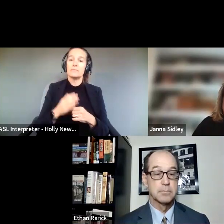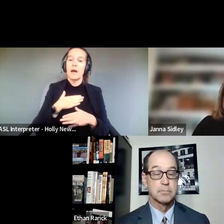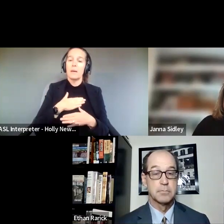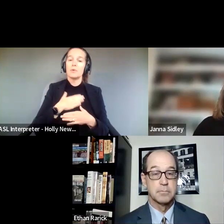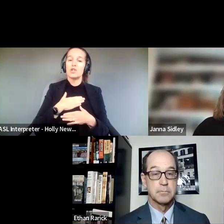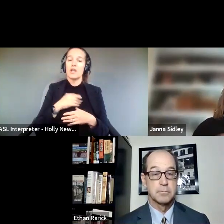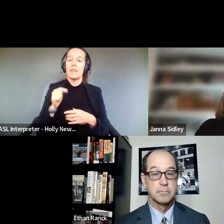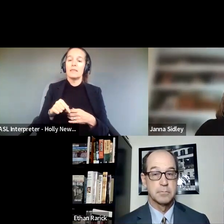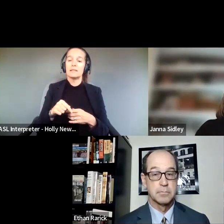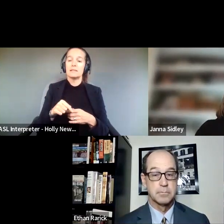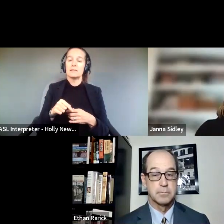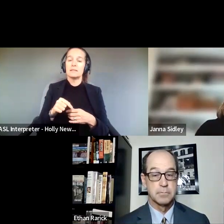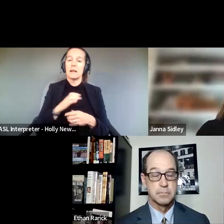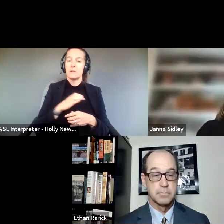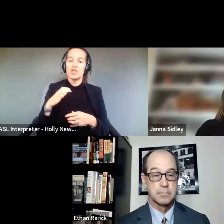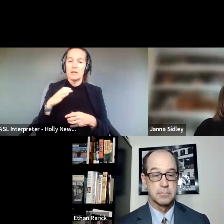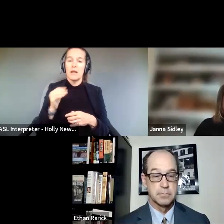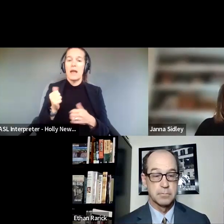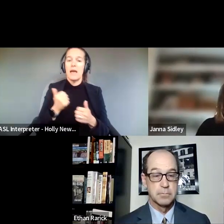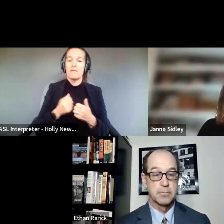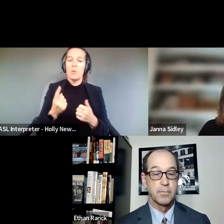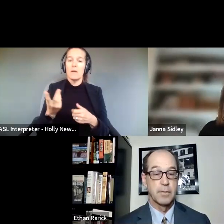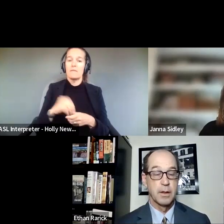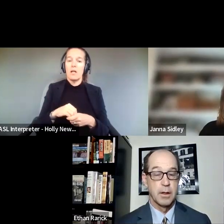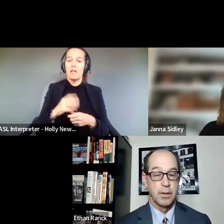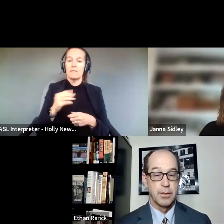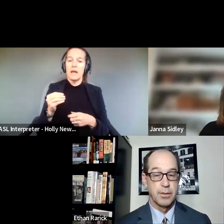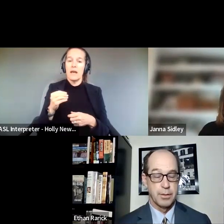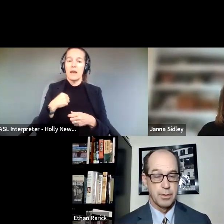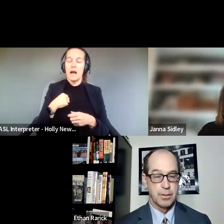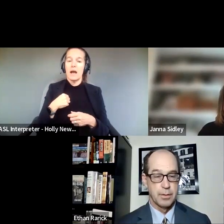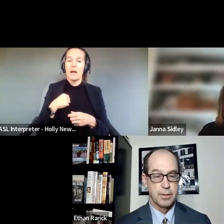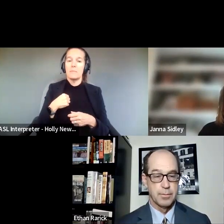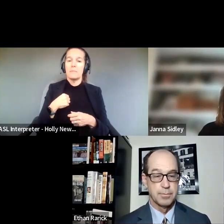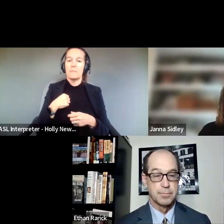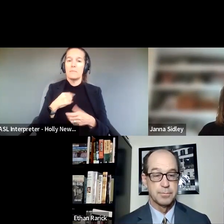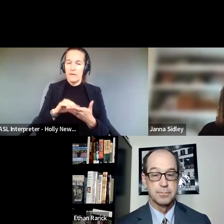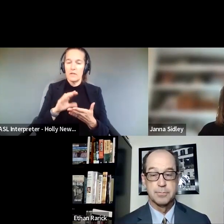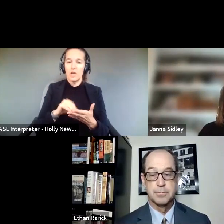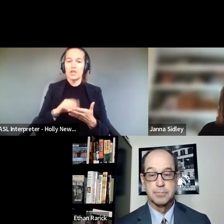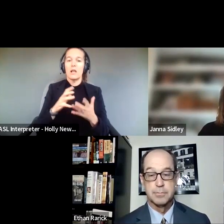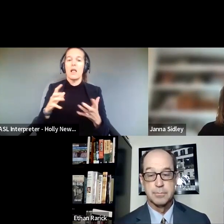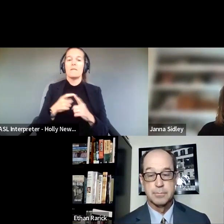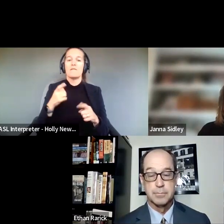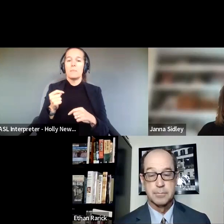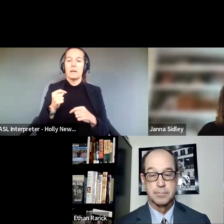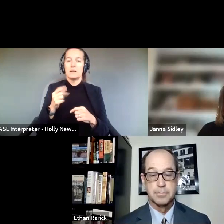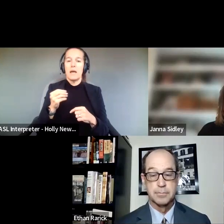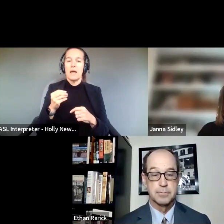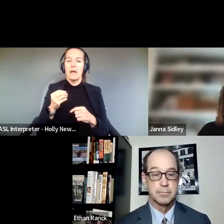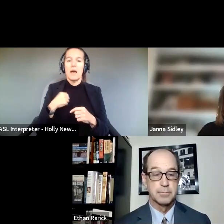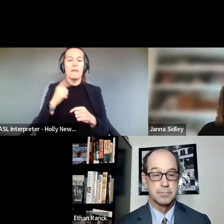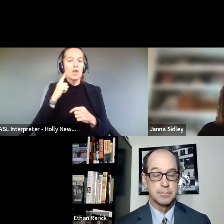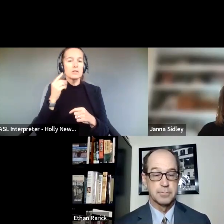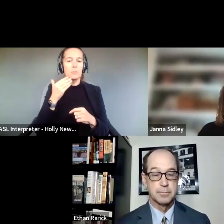appreciate this commission and everybody involved, and I've learned a lot from it, and I've heard some